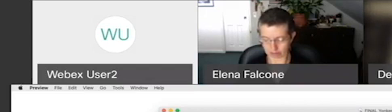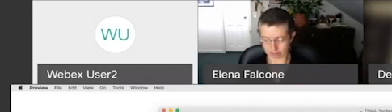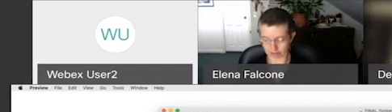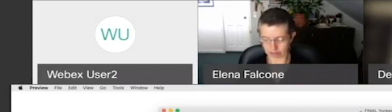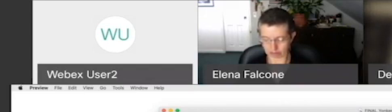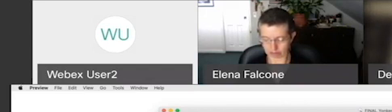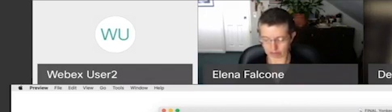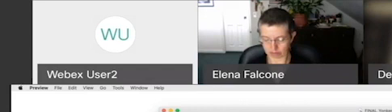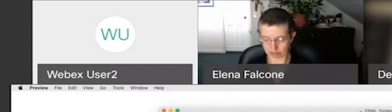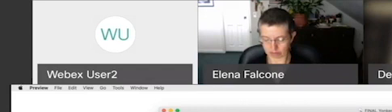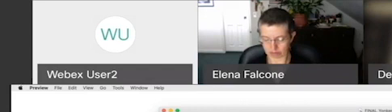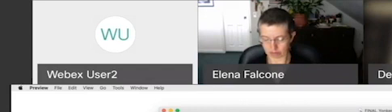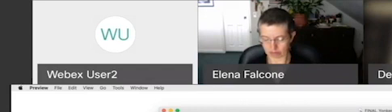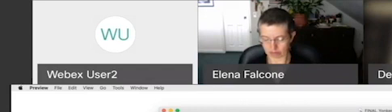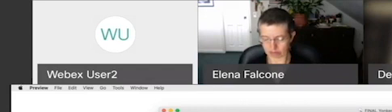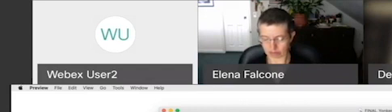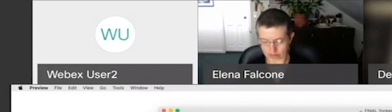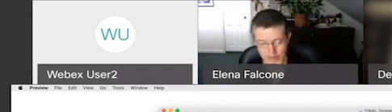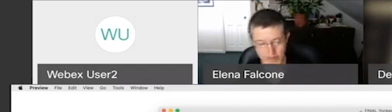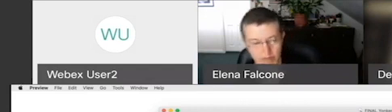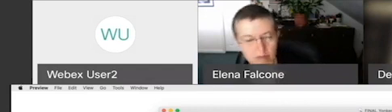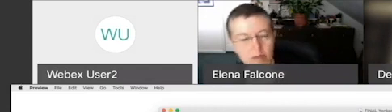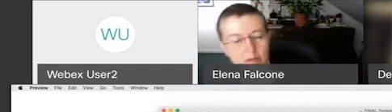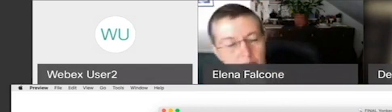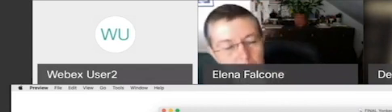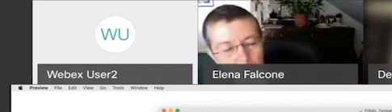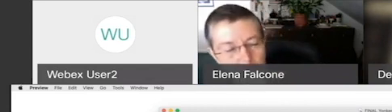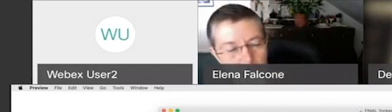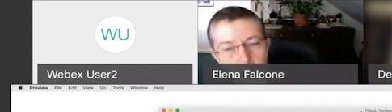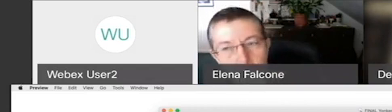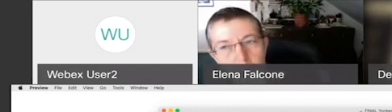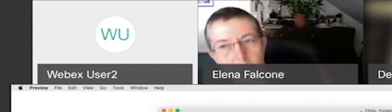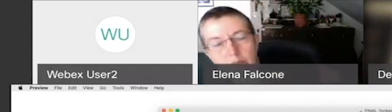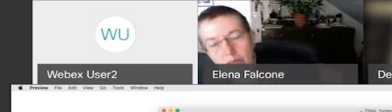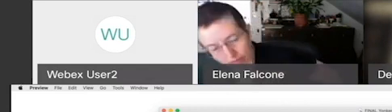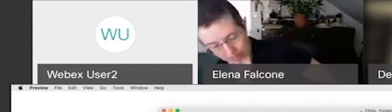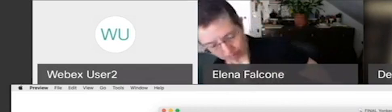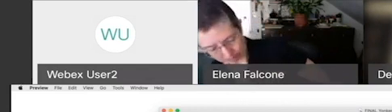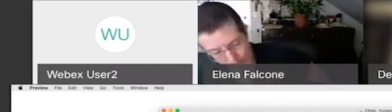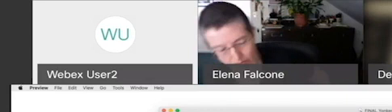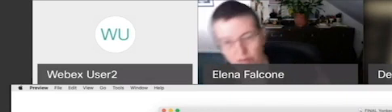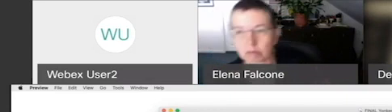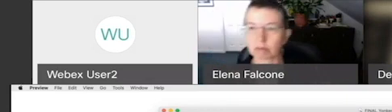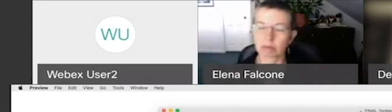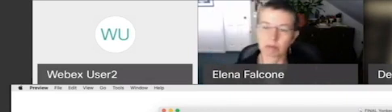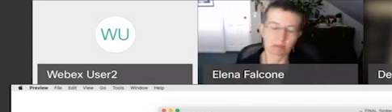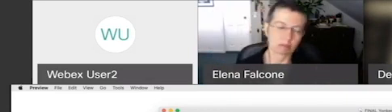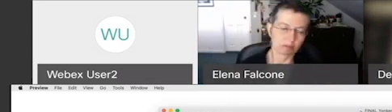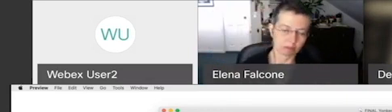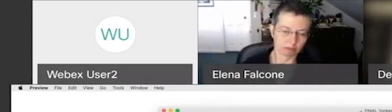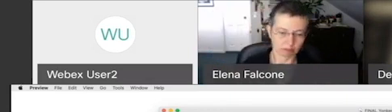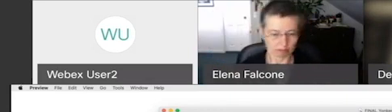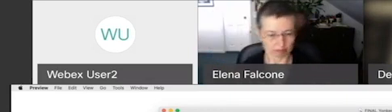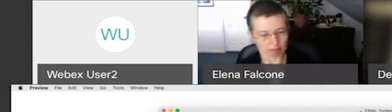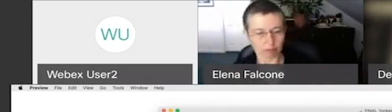appoint somebody, and I'll use my husband as the example, Kenny, to make financial decisions for me if I'm unable to do so